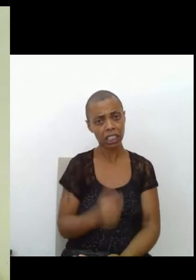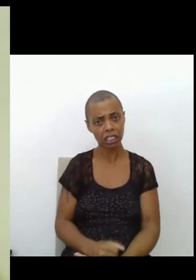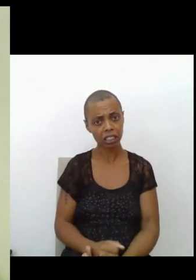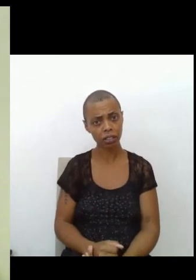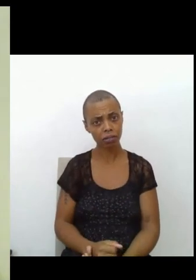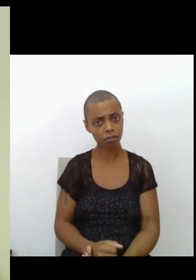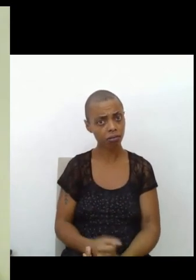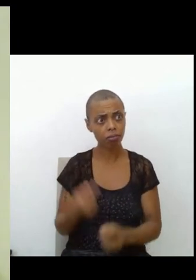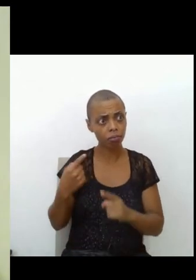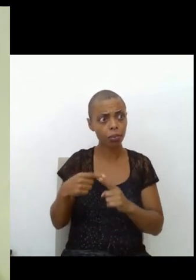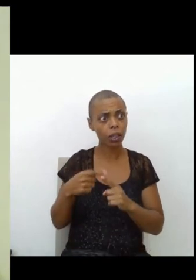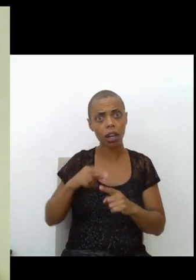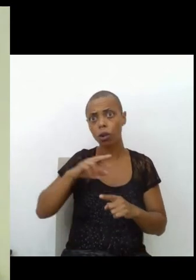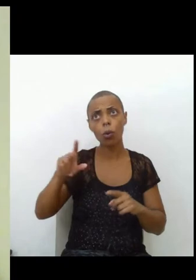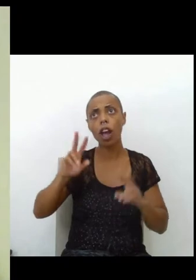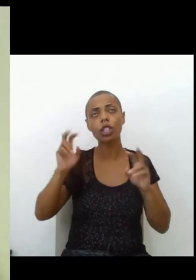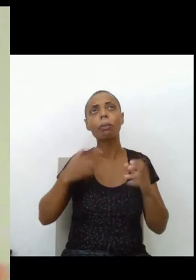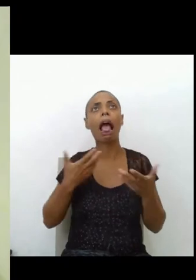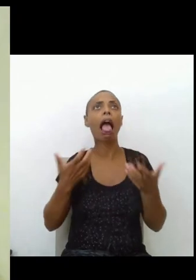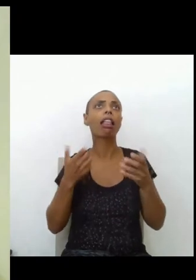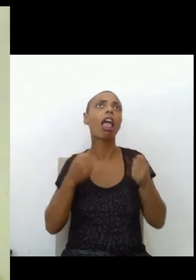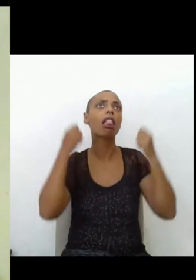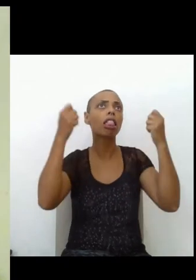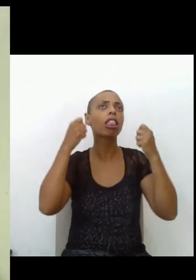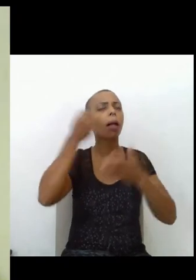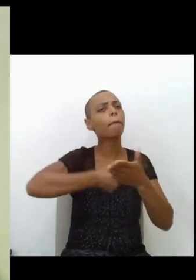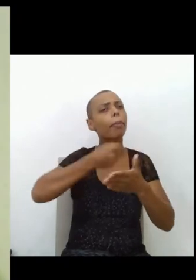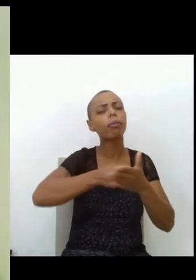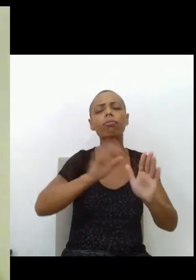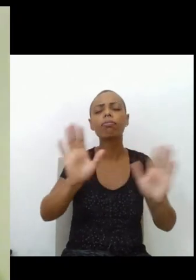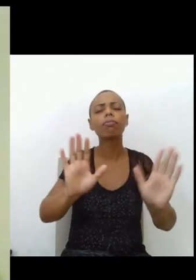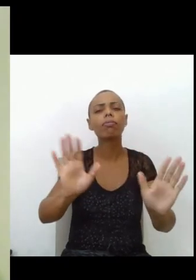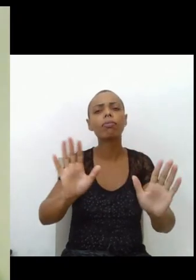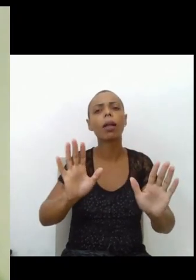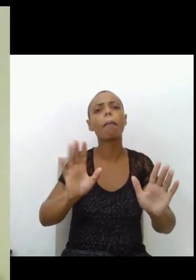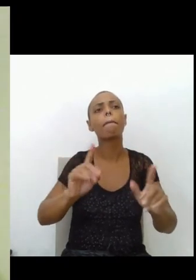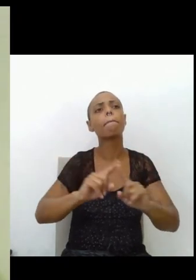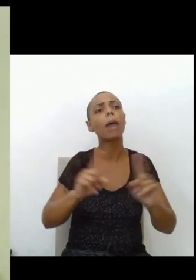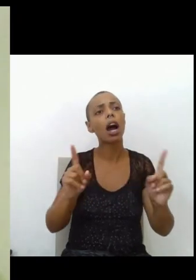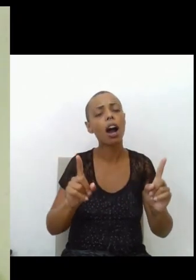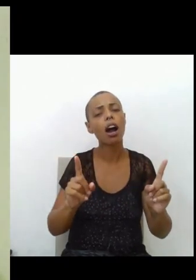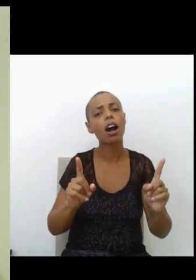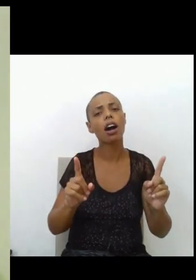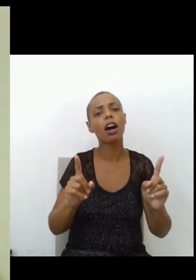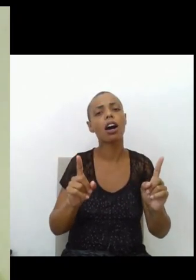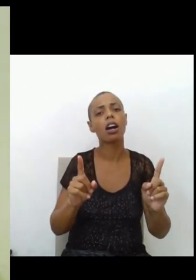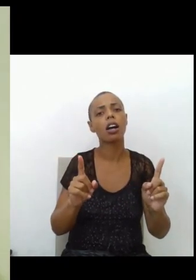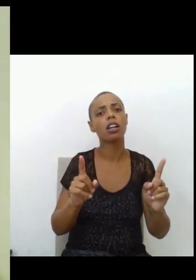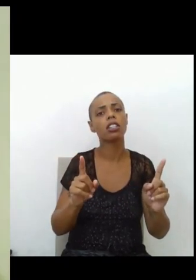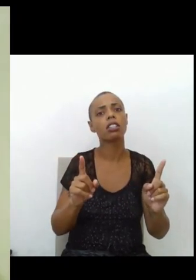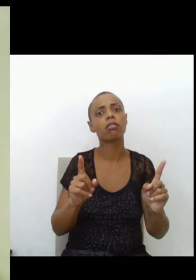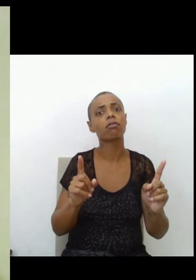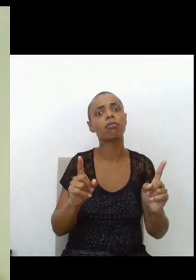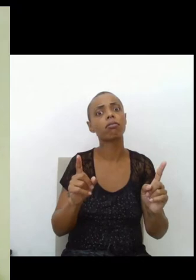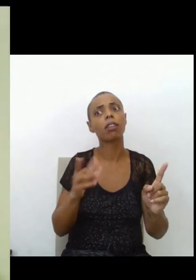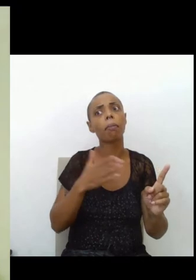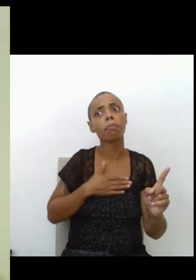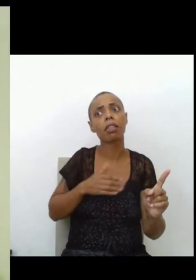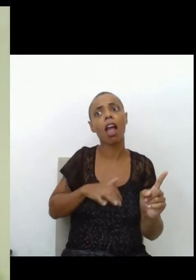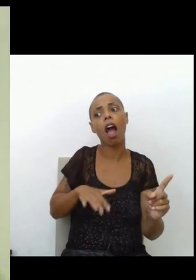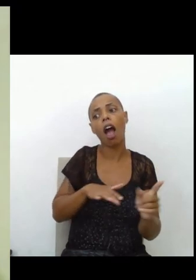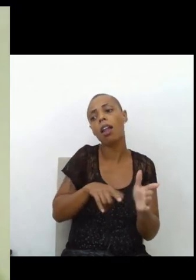but it's uh it's my little field where I maybe